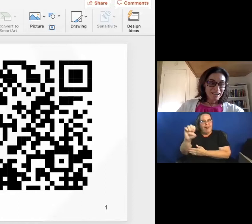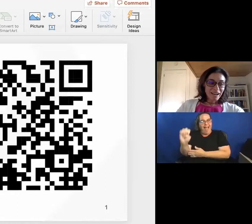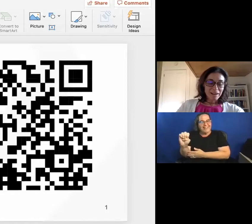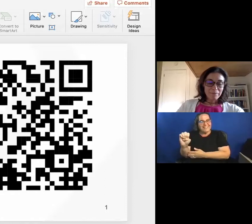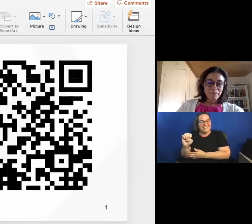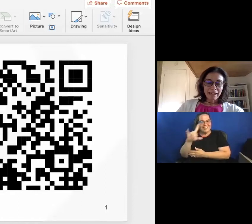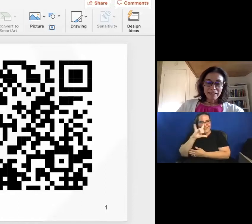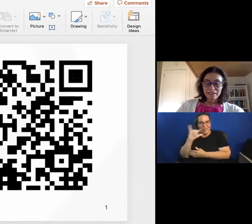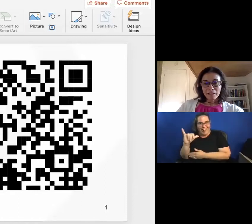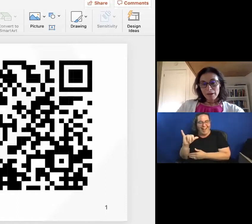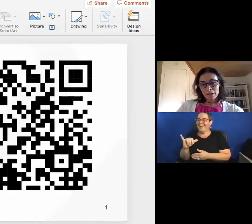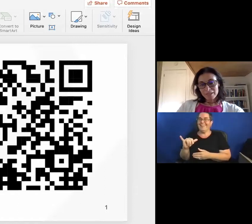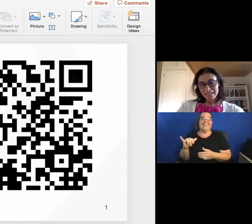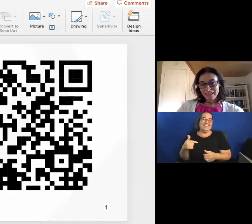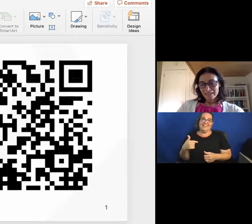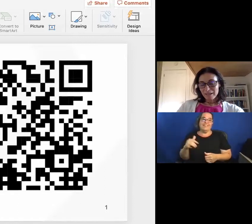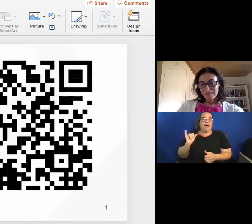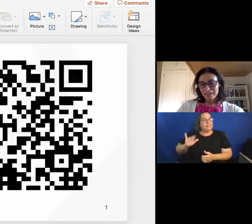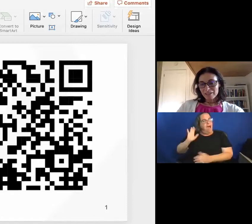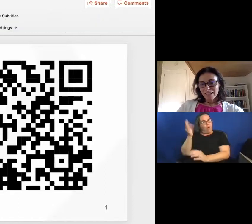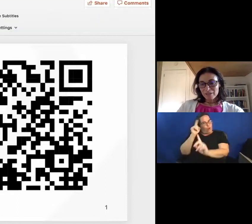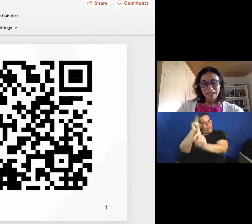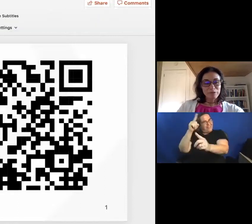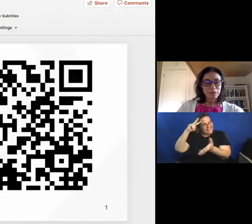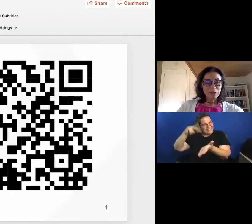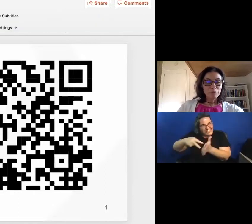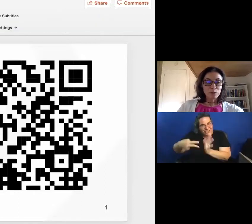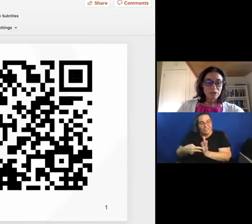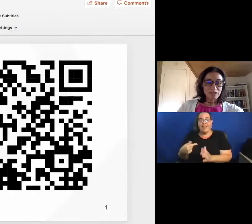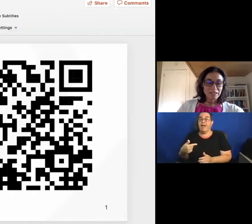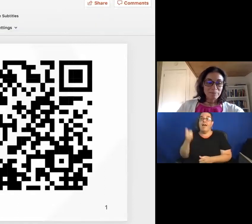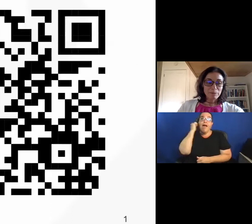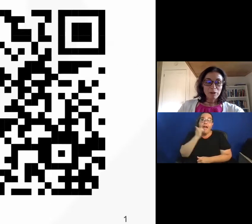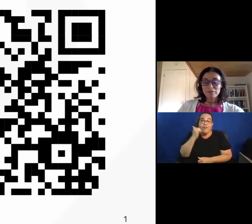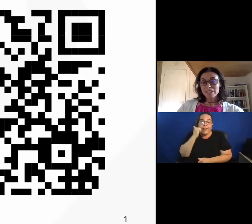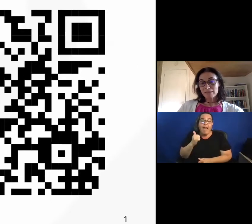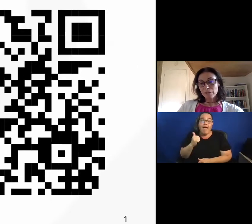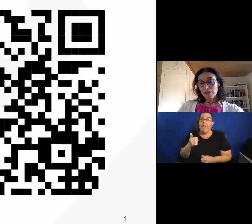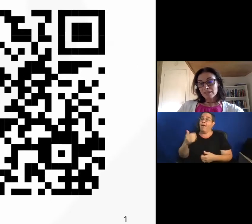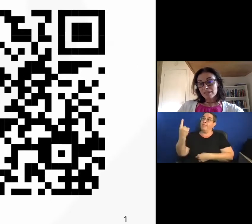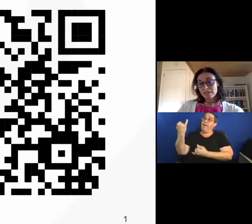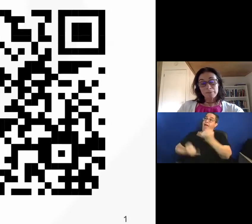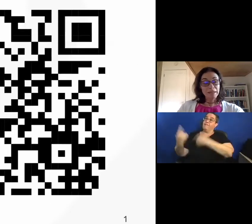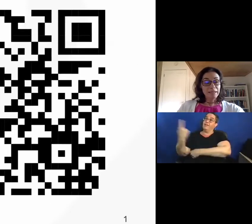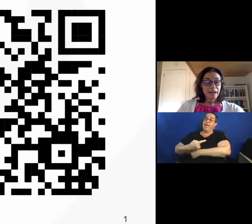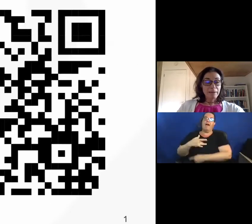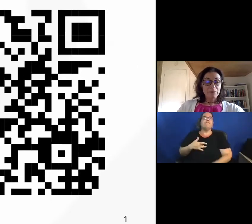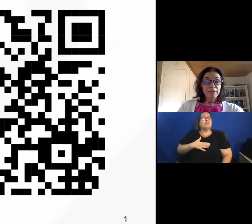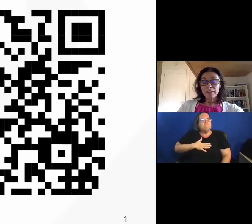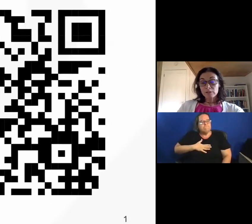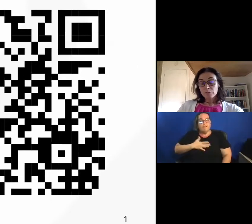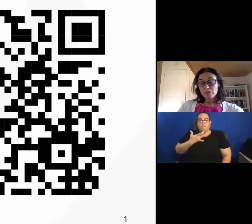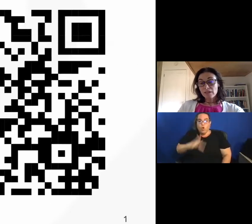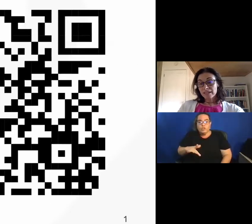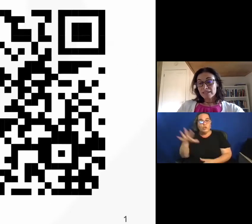I come out of today and actually every day feeling very fortunate to be a part of a state mental health system that